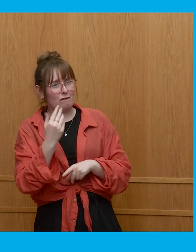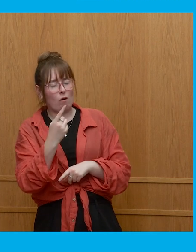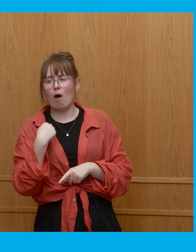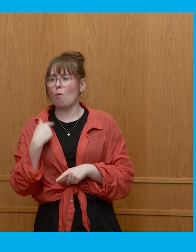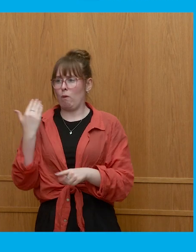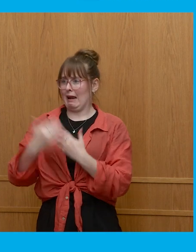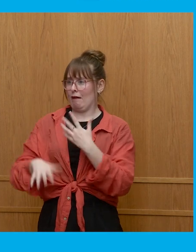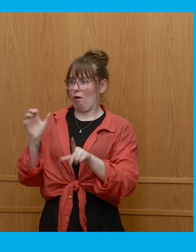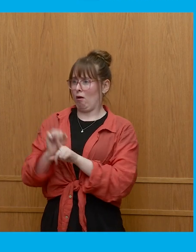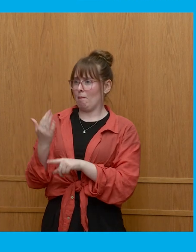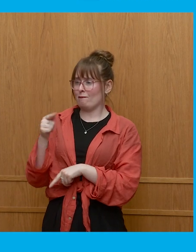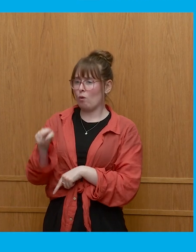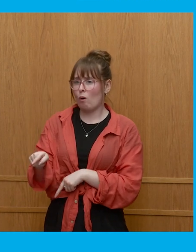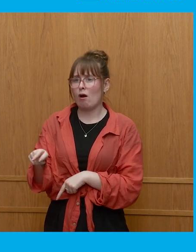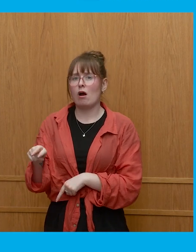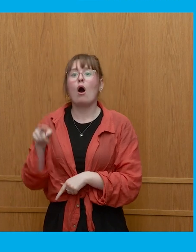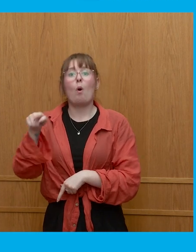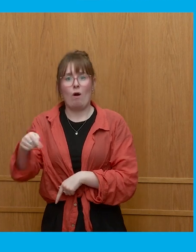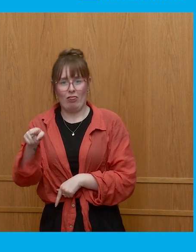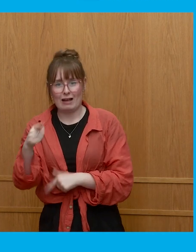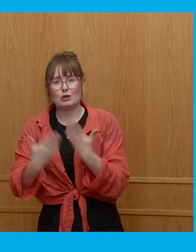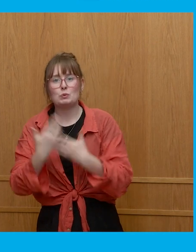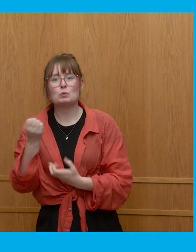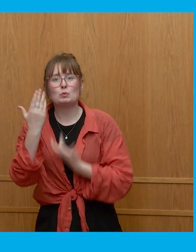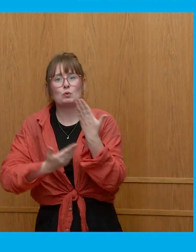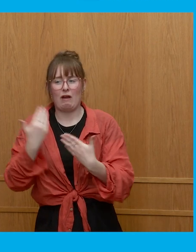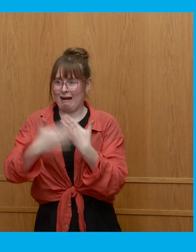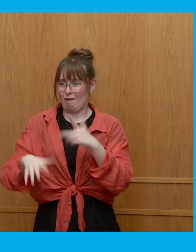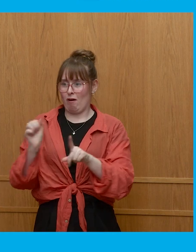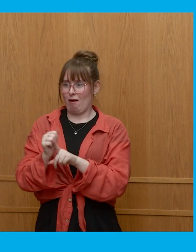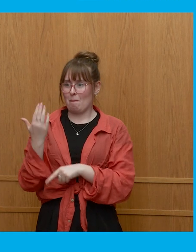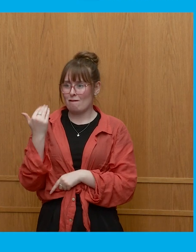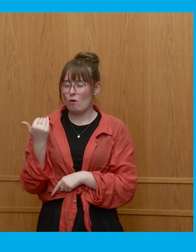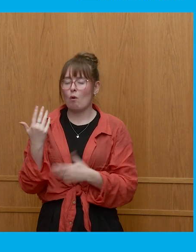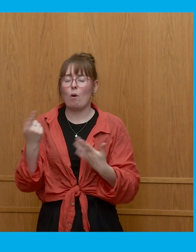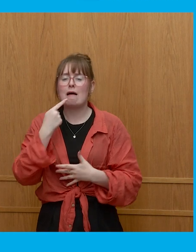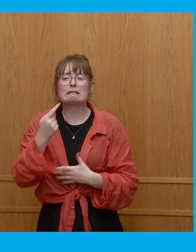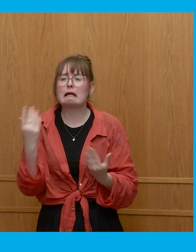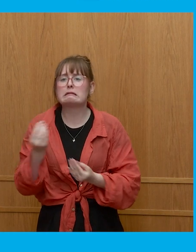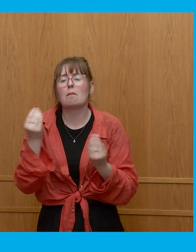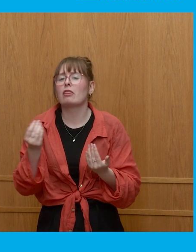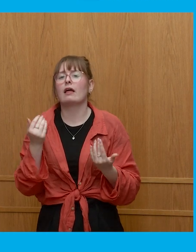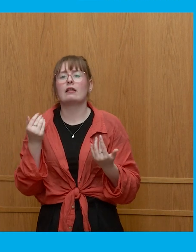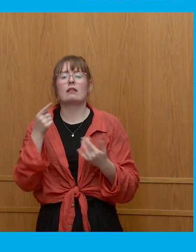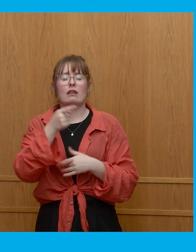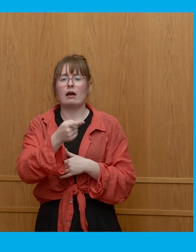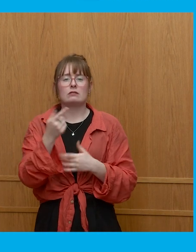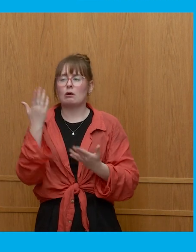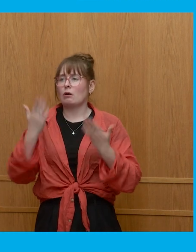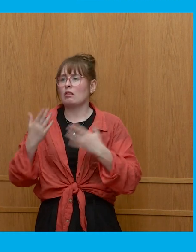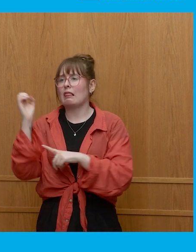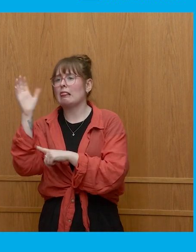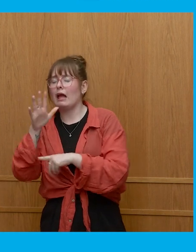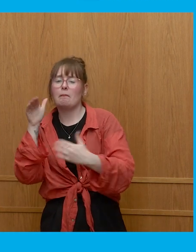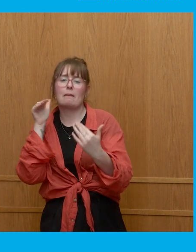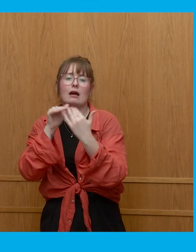another aspect of something that can become another story, another something that then says something more than the sum of it being either a light fitting